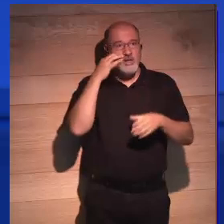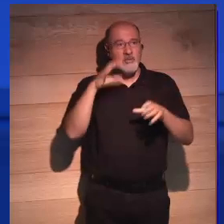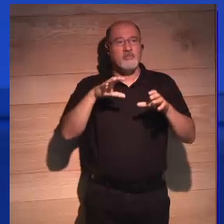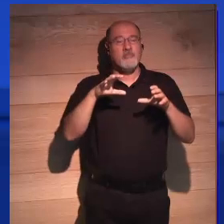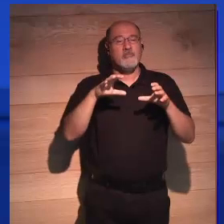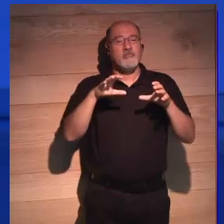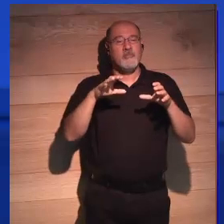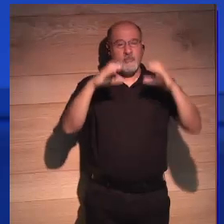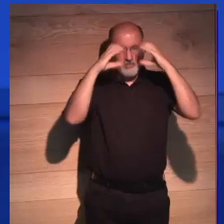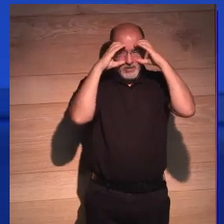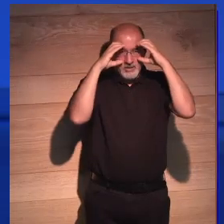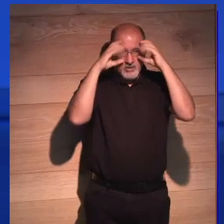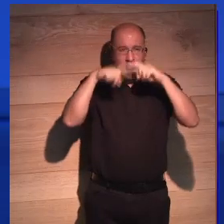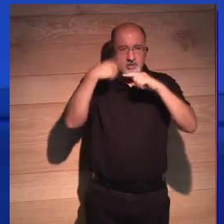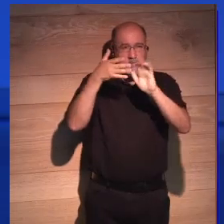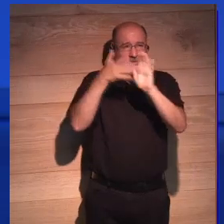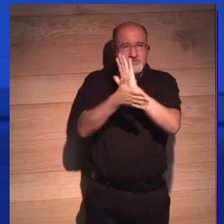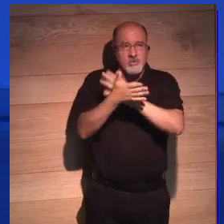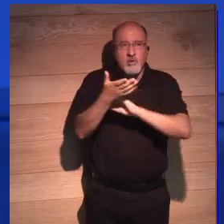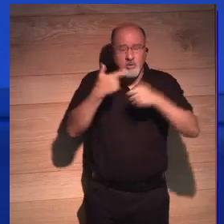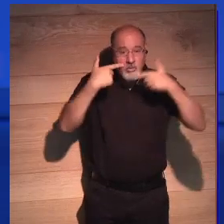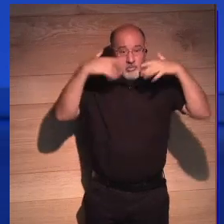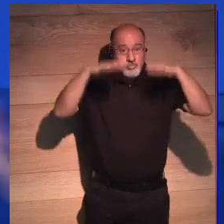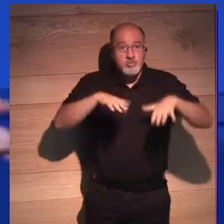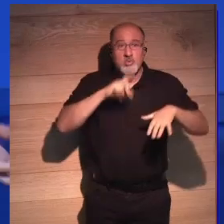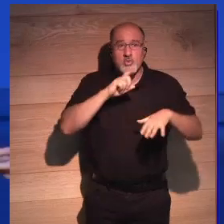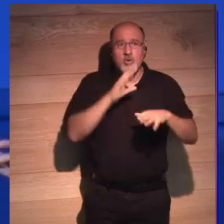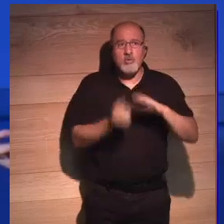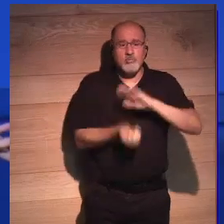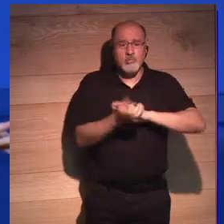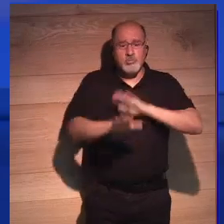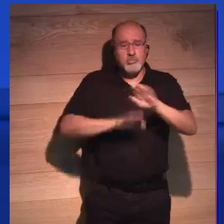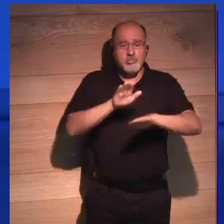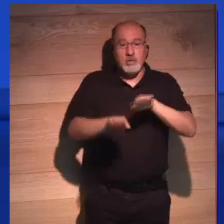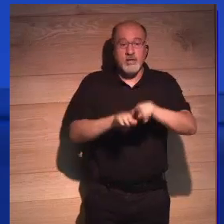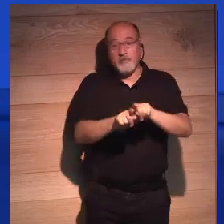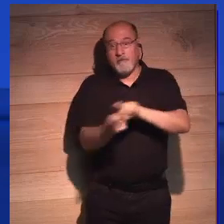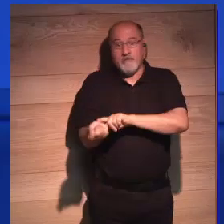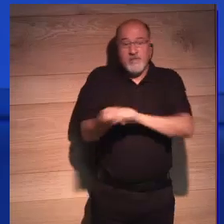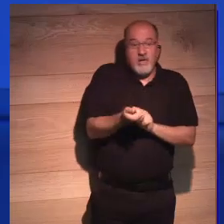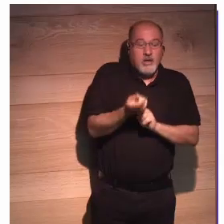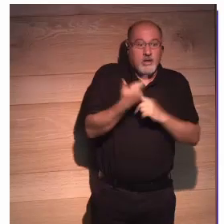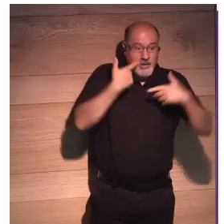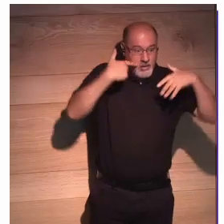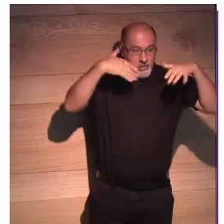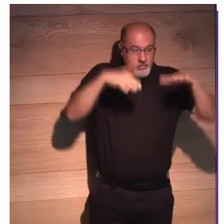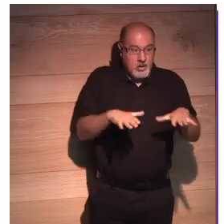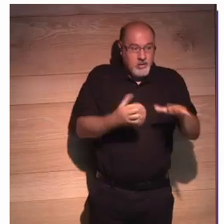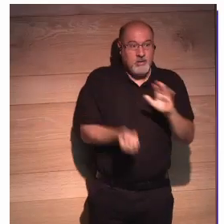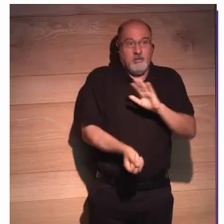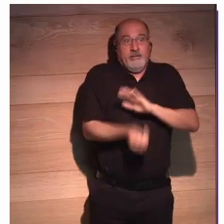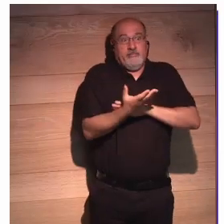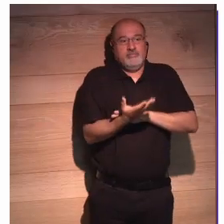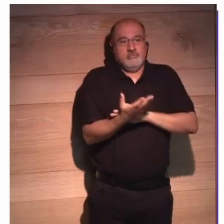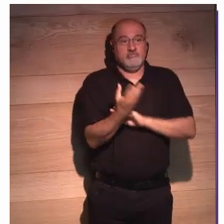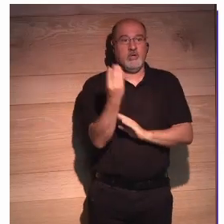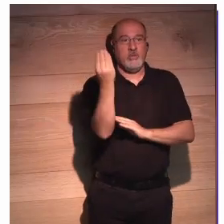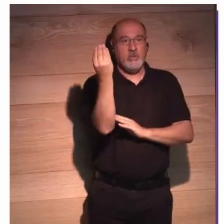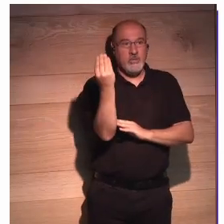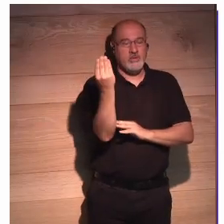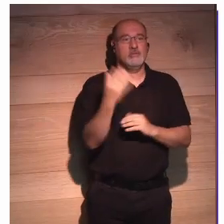Easter egg. So this is the question, which I will come back to actually throughout this talk. But to